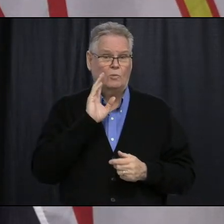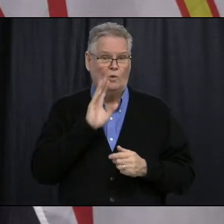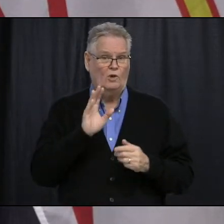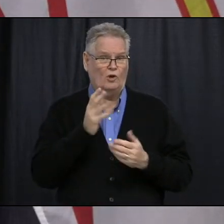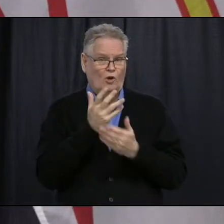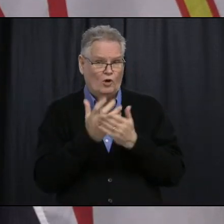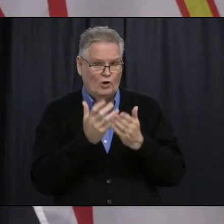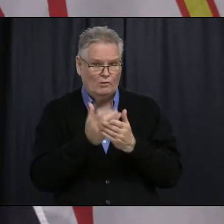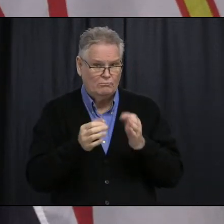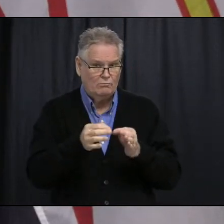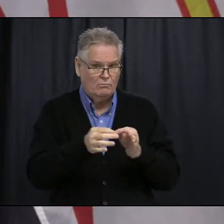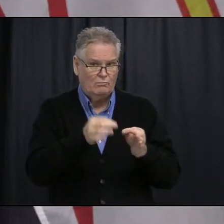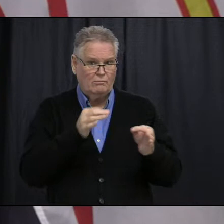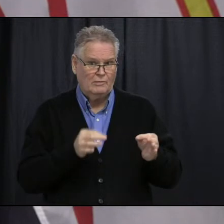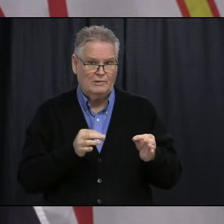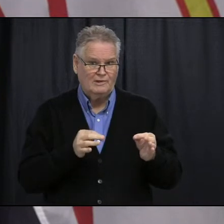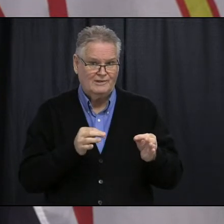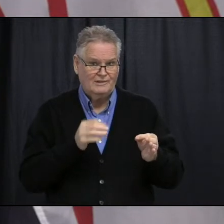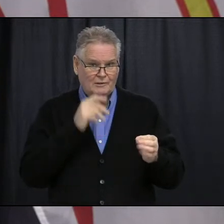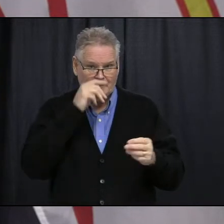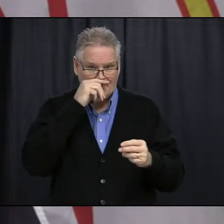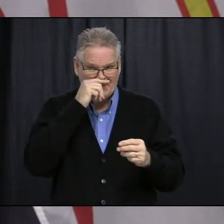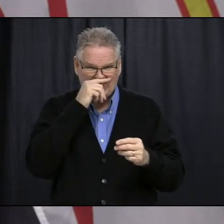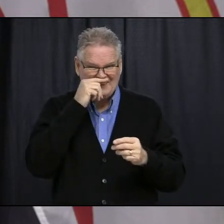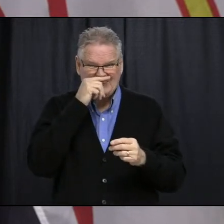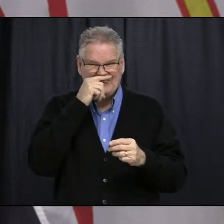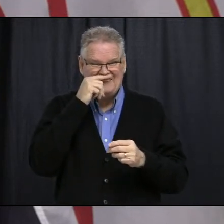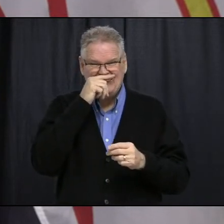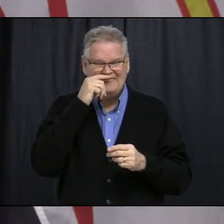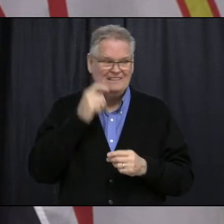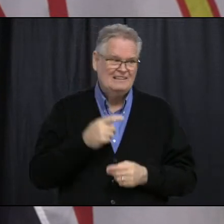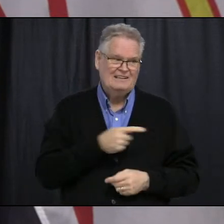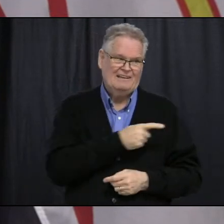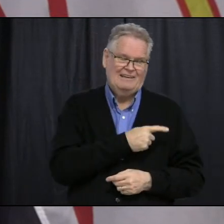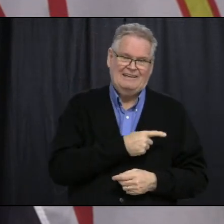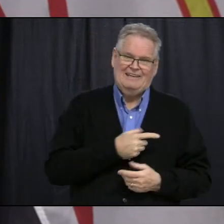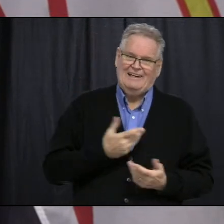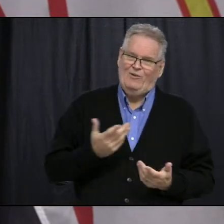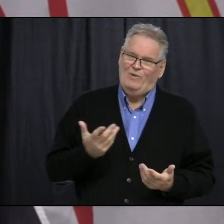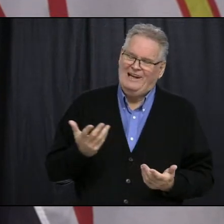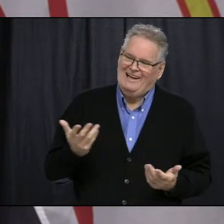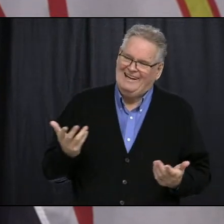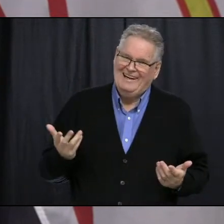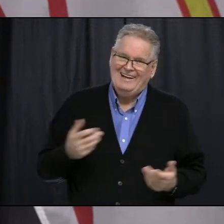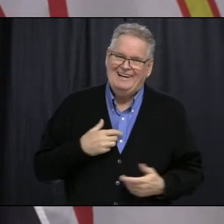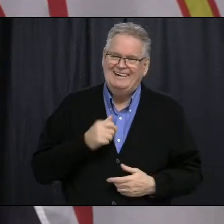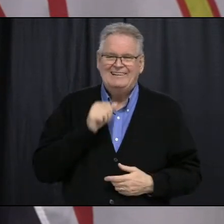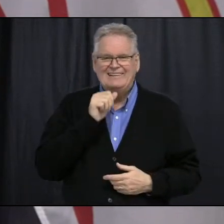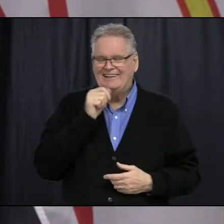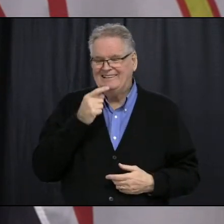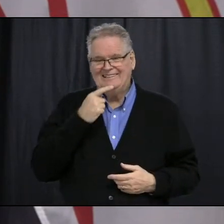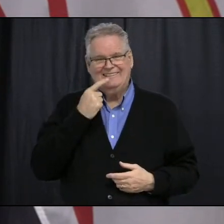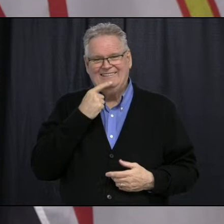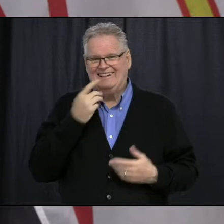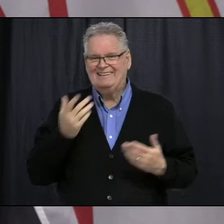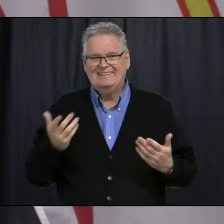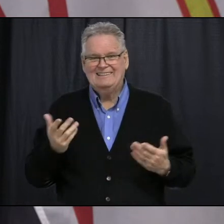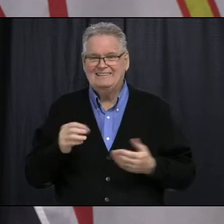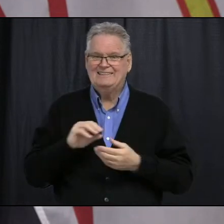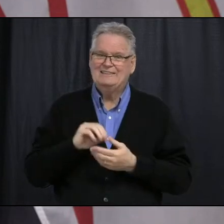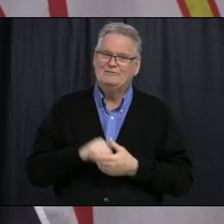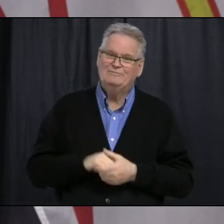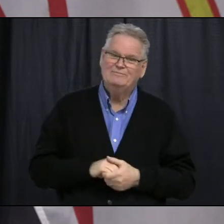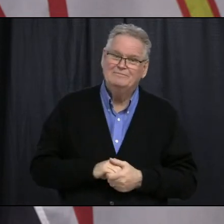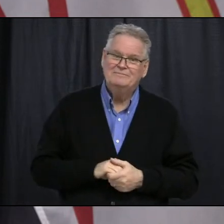it's very difficult actually to say that. If we find that cases plummet and continue to do so with